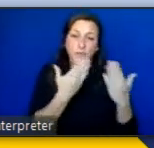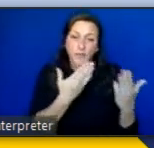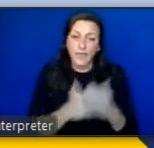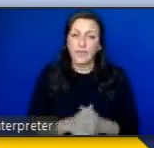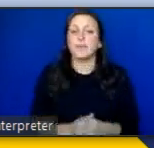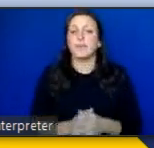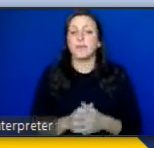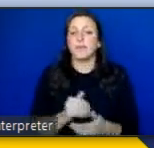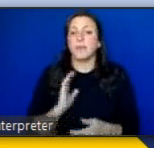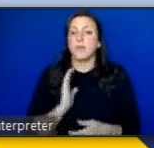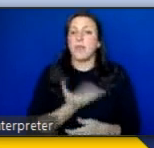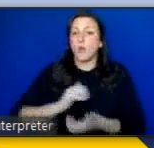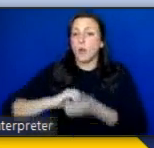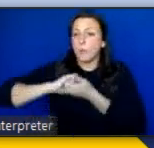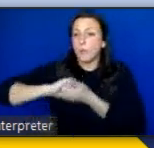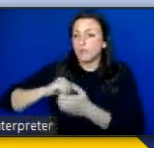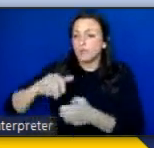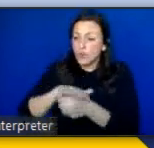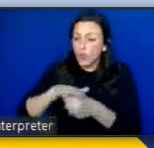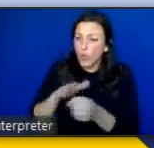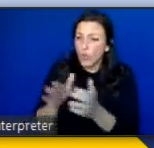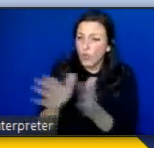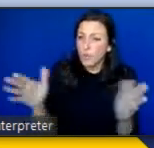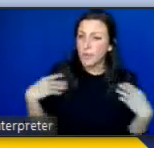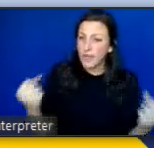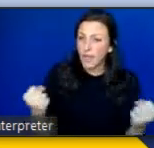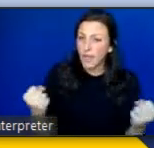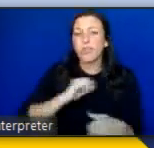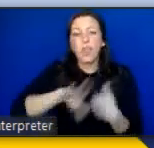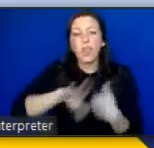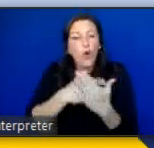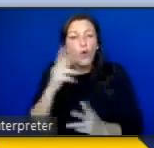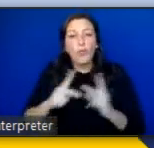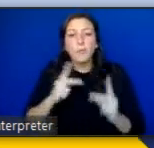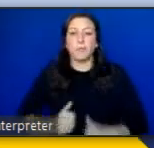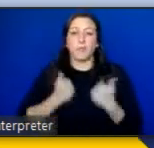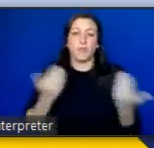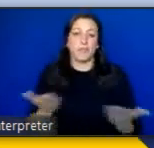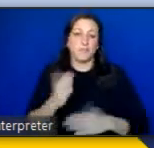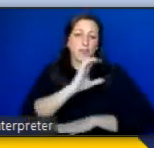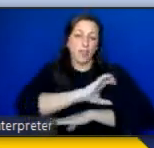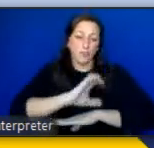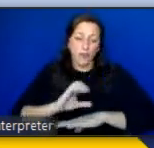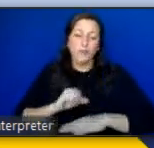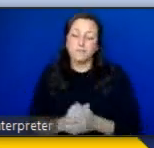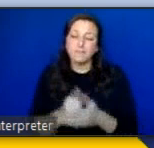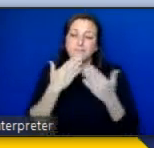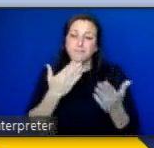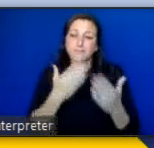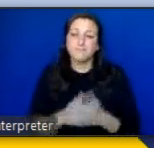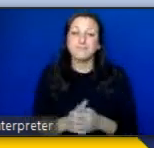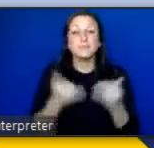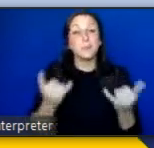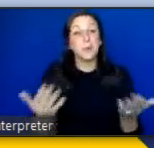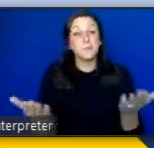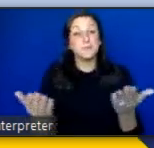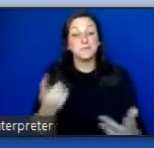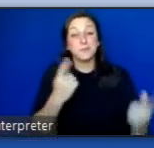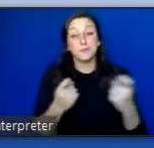partners, local public health, and certainly all the citizens of Colorado. And with that, I think we're ready to take some questions.